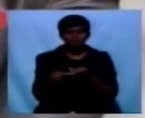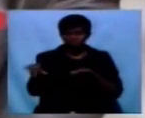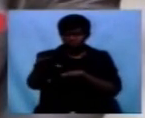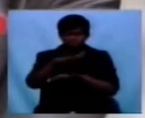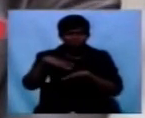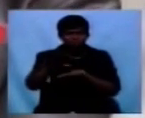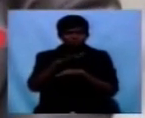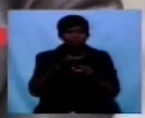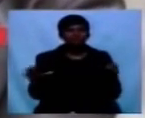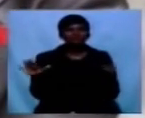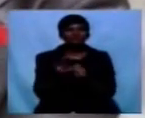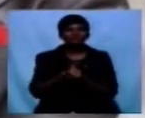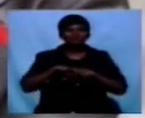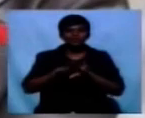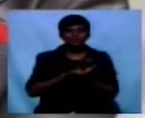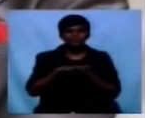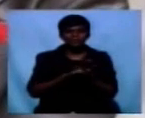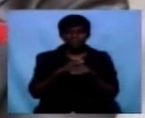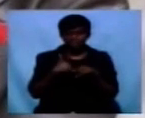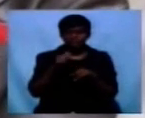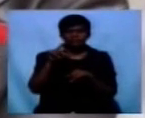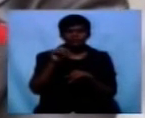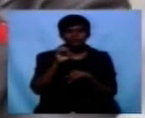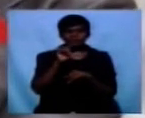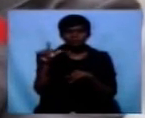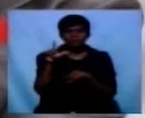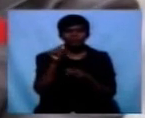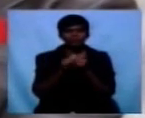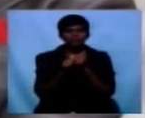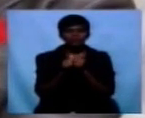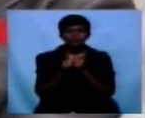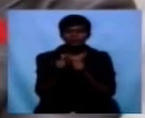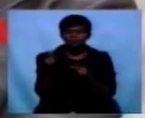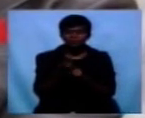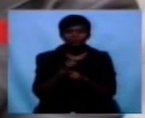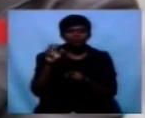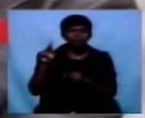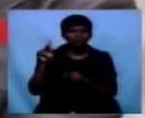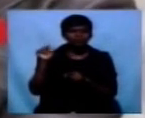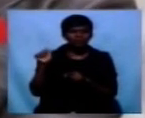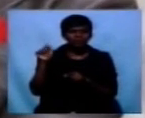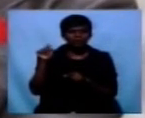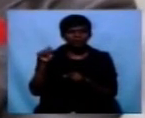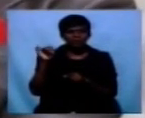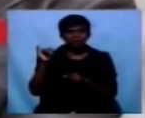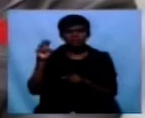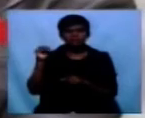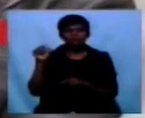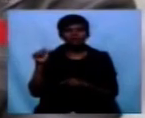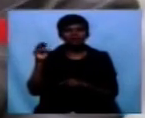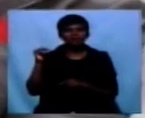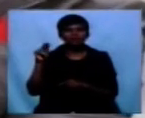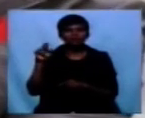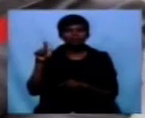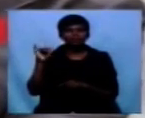on our roads. We have a toll facility that will be putting up. Then it's coming through Katimamuli or Zimba or